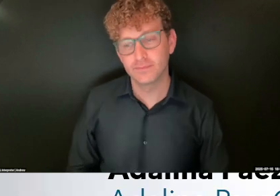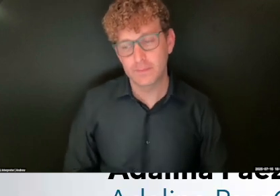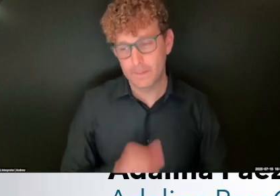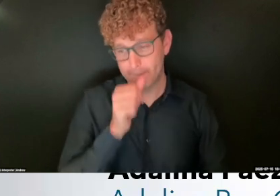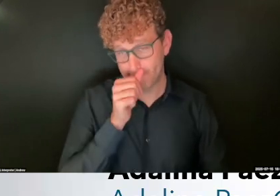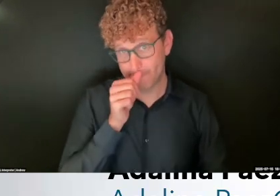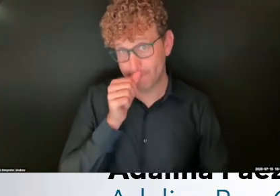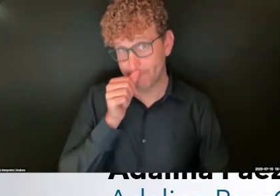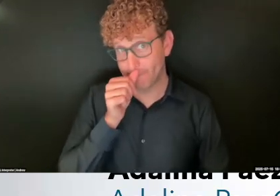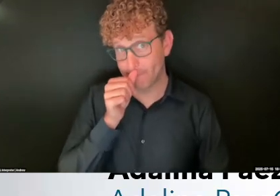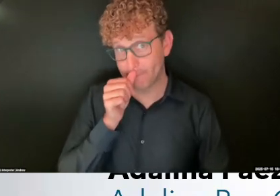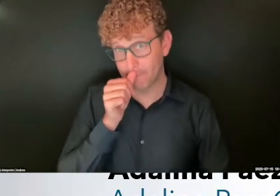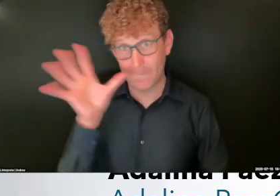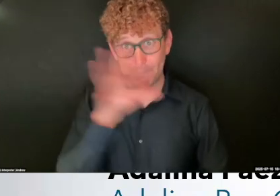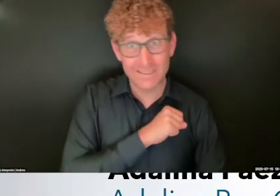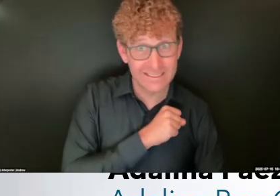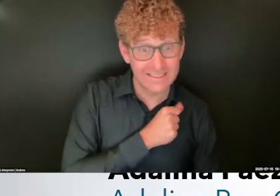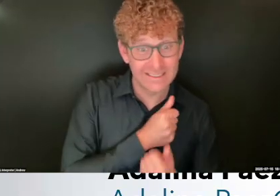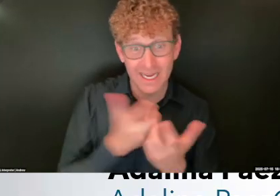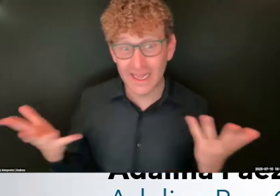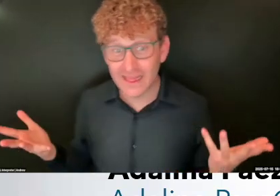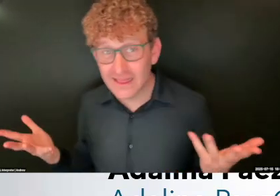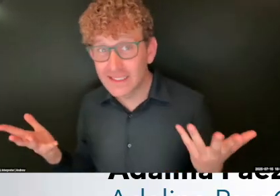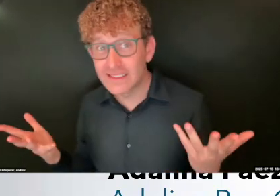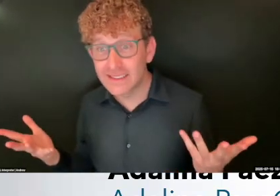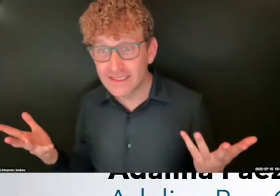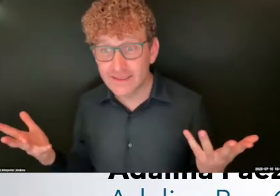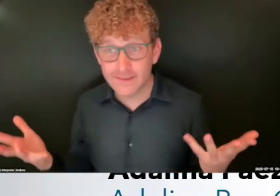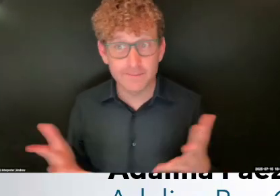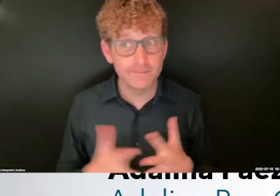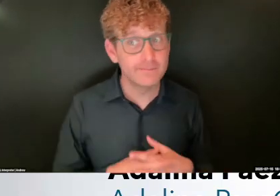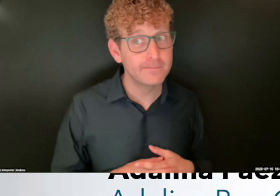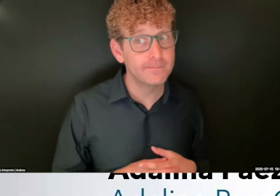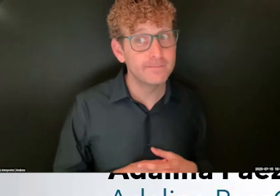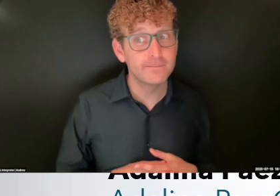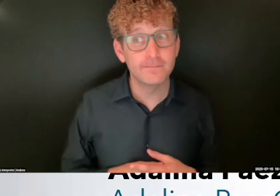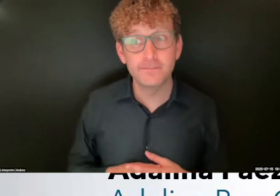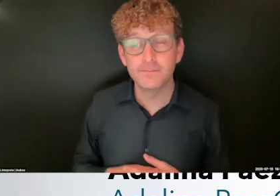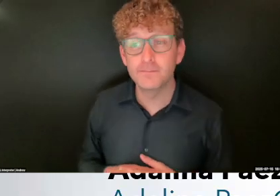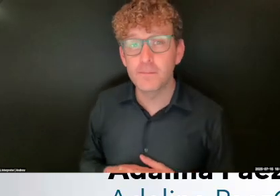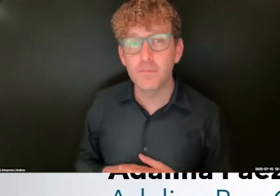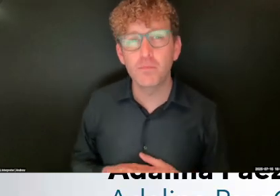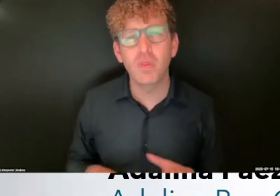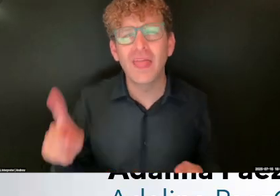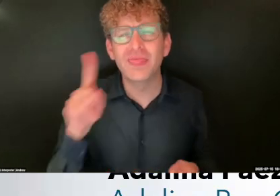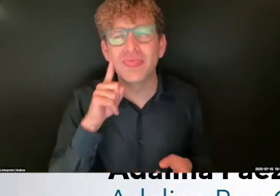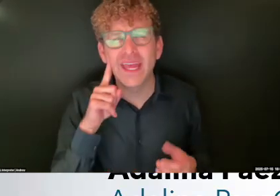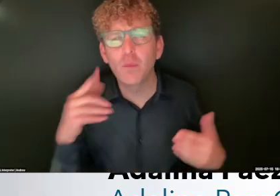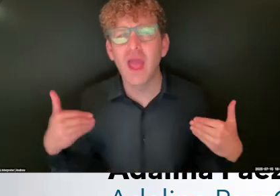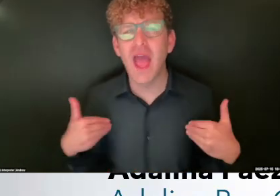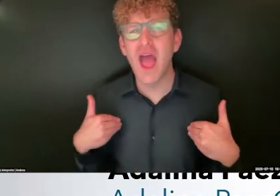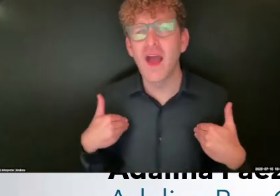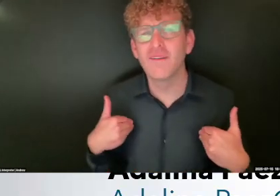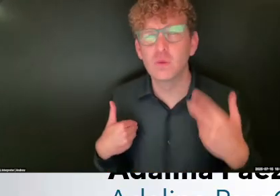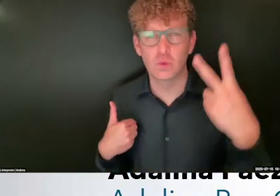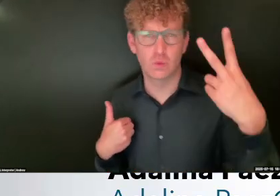Did I miss anything? Pages. Adeline, I think we had two announcements you wanted to share for